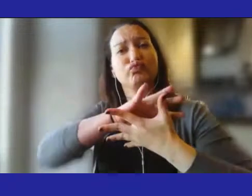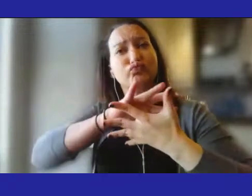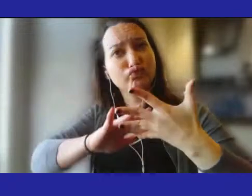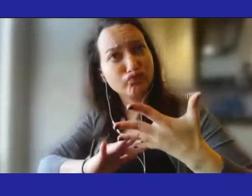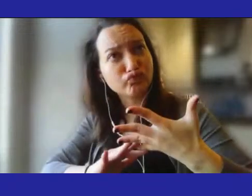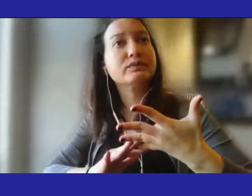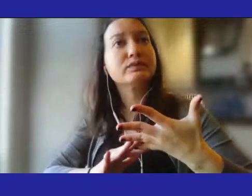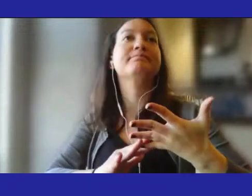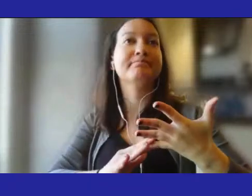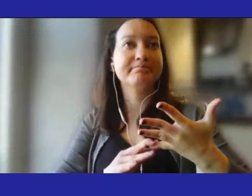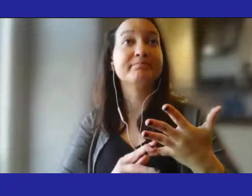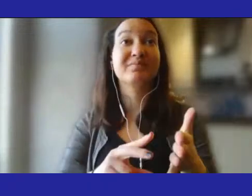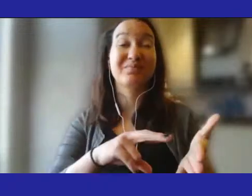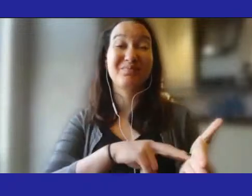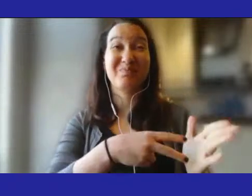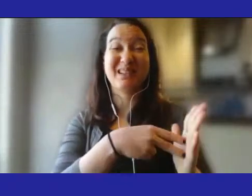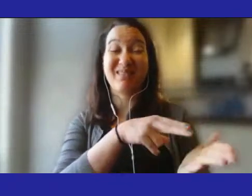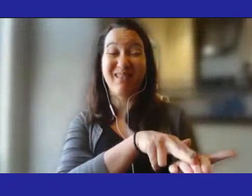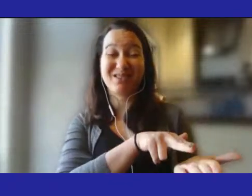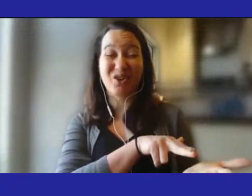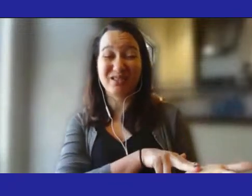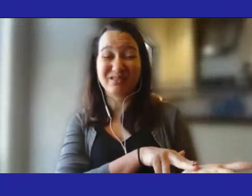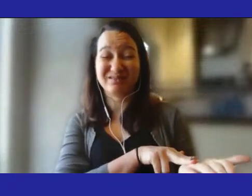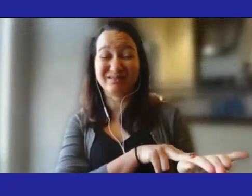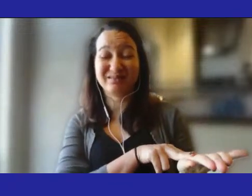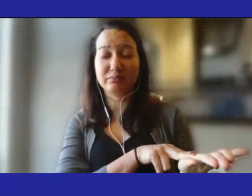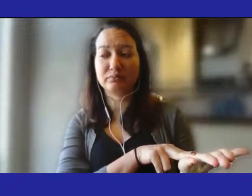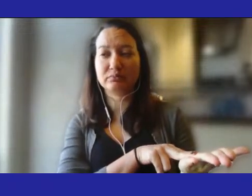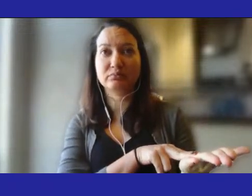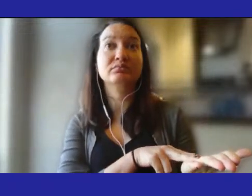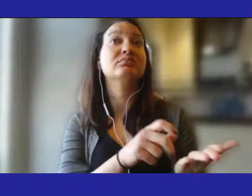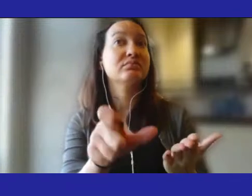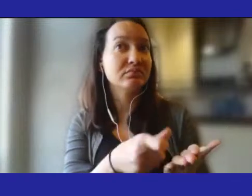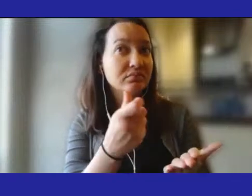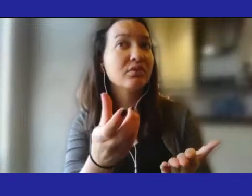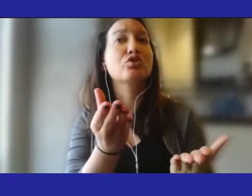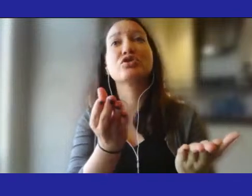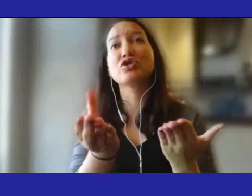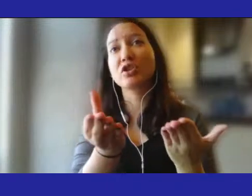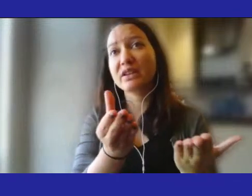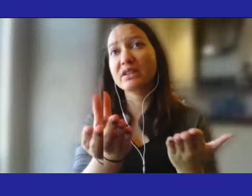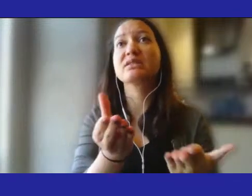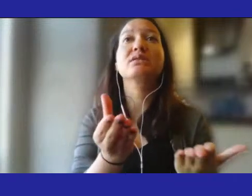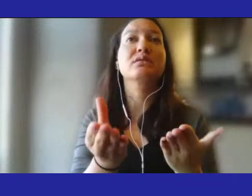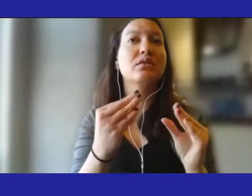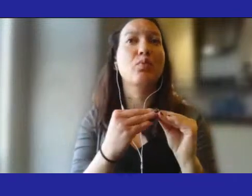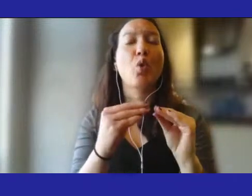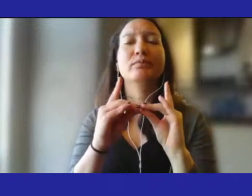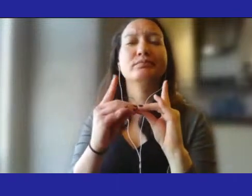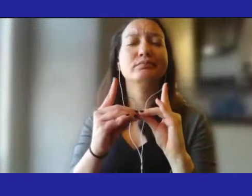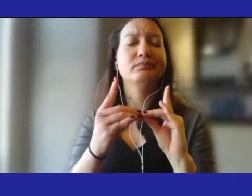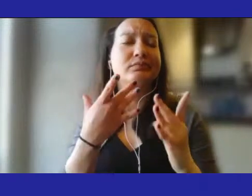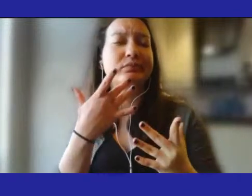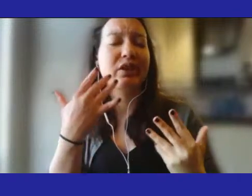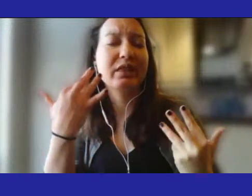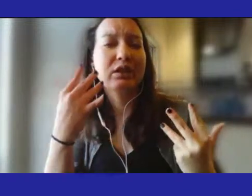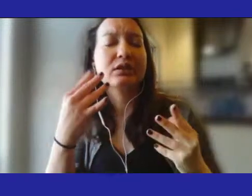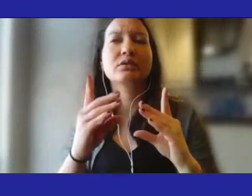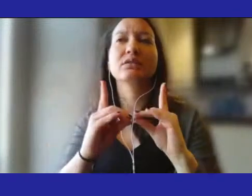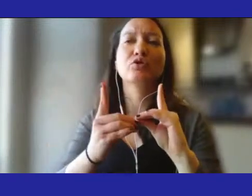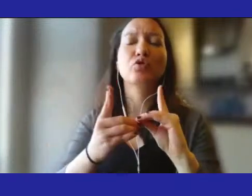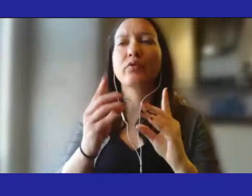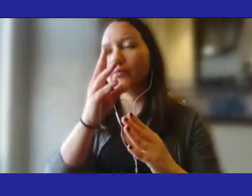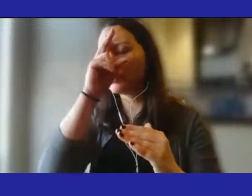that means contracting for other services, maybe more digitally friendly and forward, that help us get